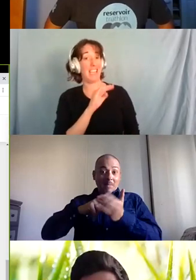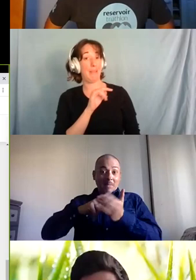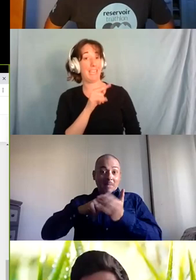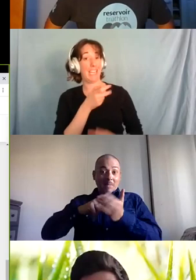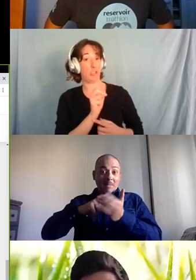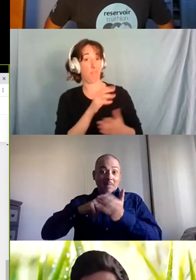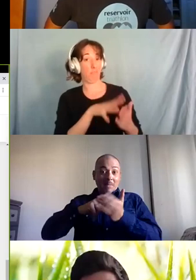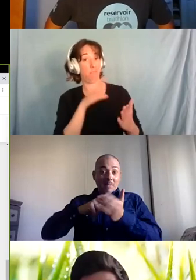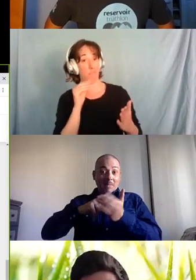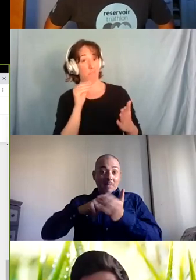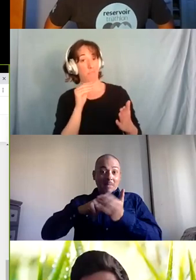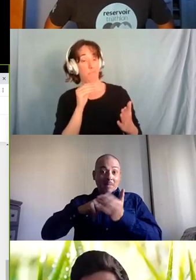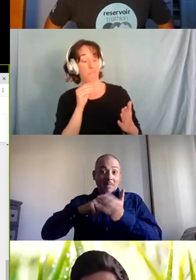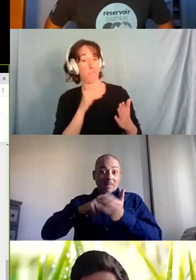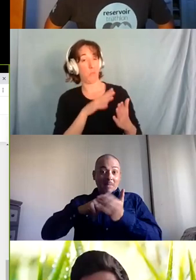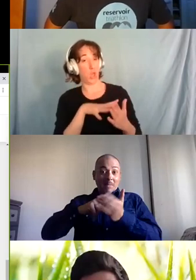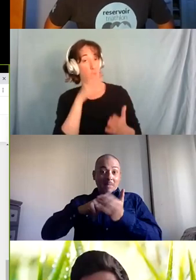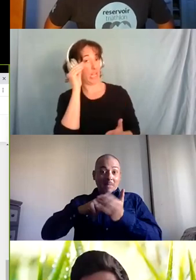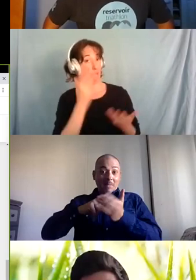into that, but that sounds pretty cool.